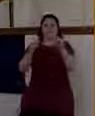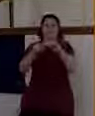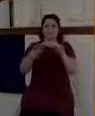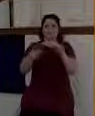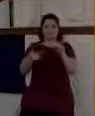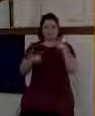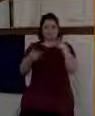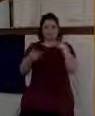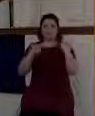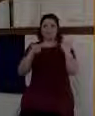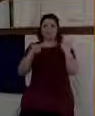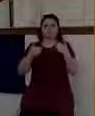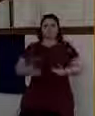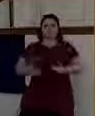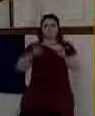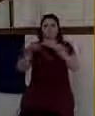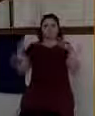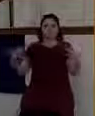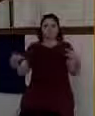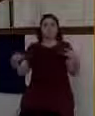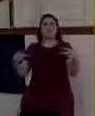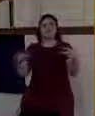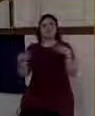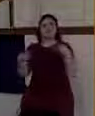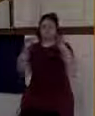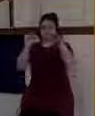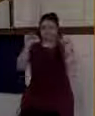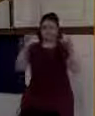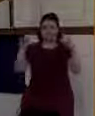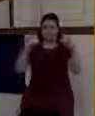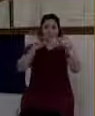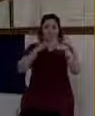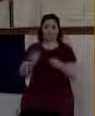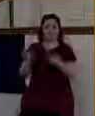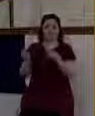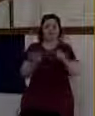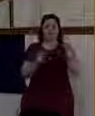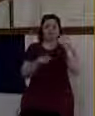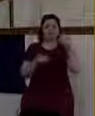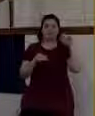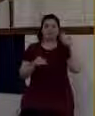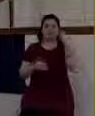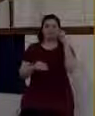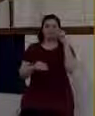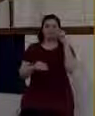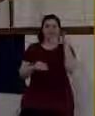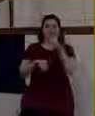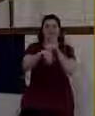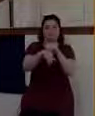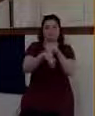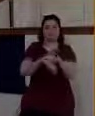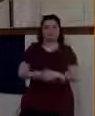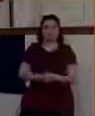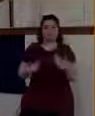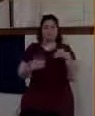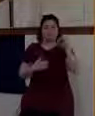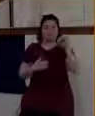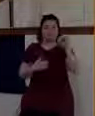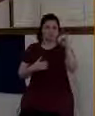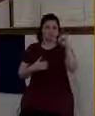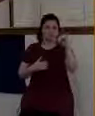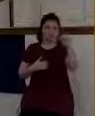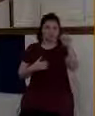sends a strong message to the divided nation. Remember, at this point in Israel's history, the nation is divided. You have Judah to the south, you have